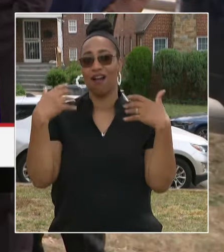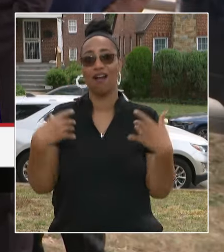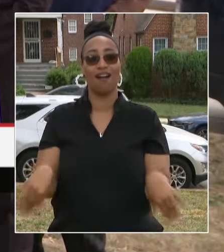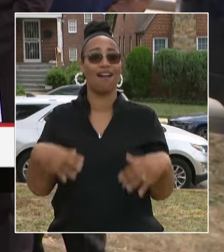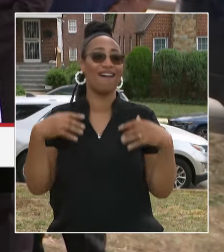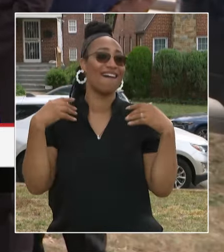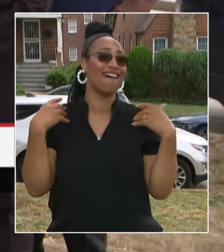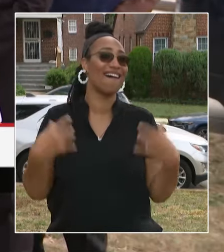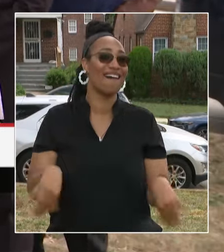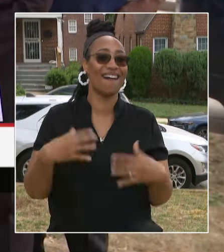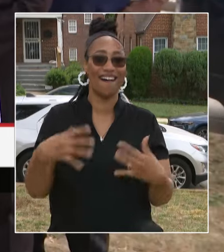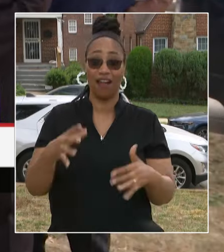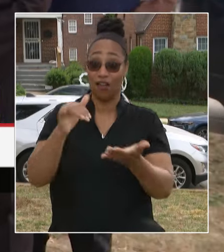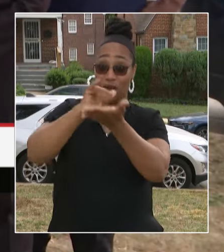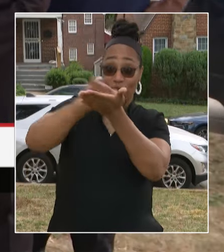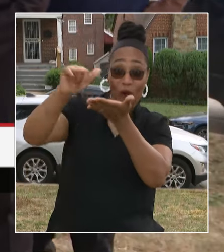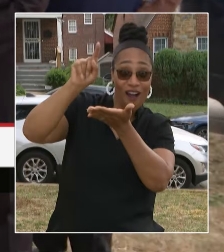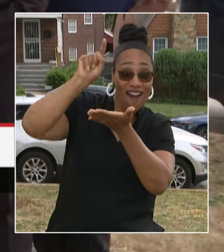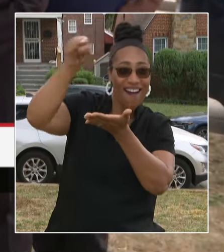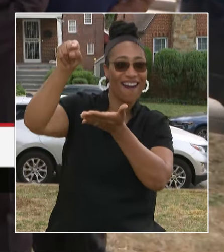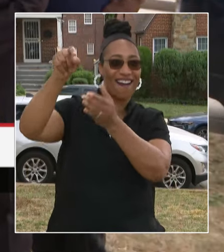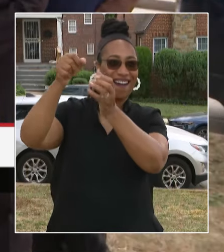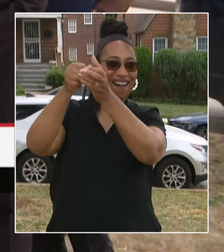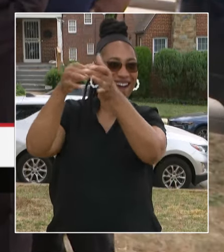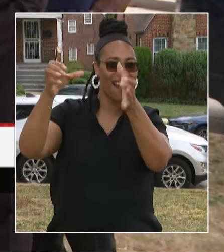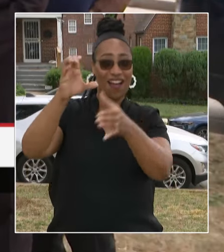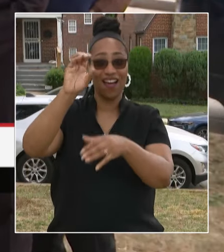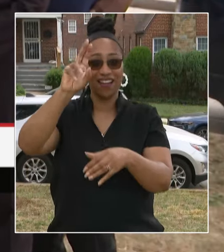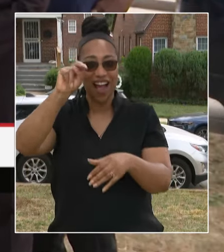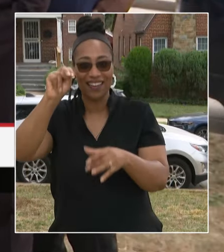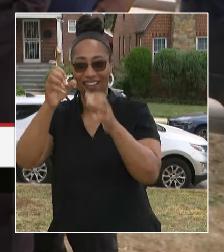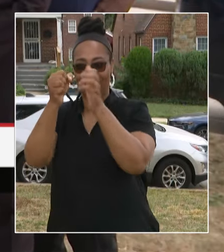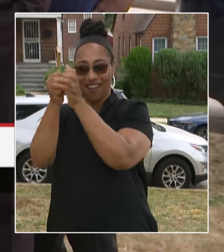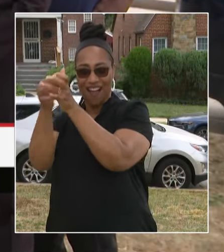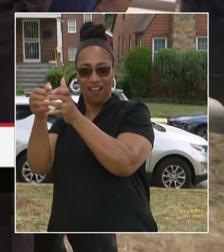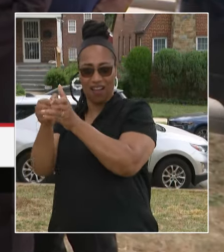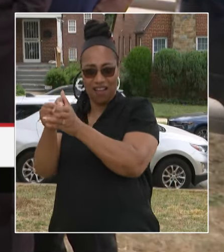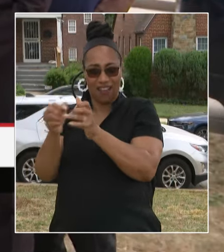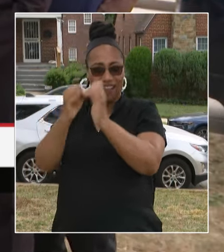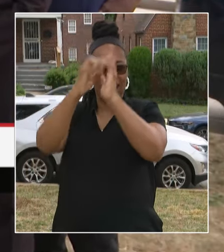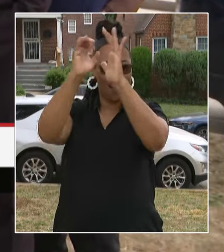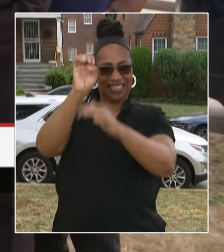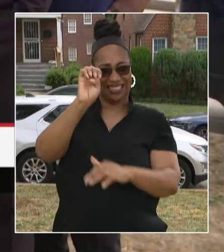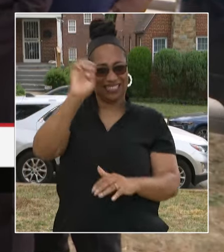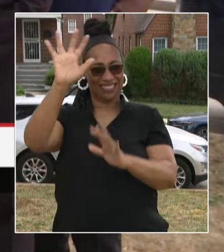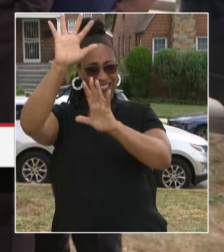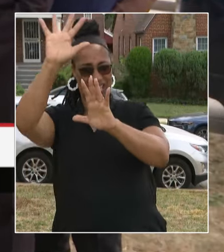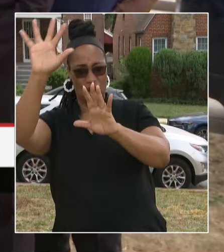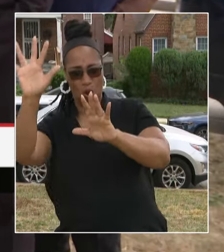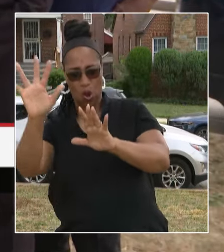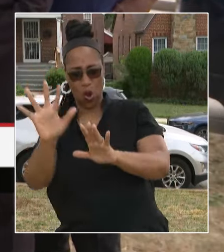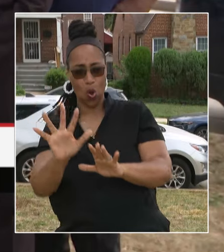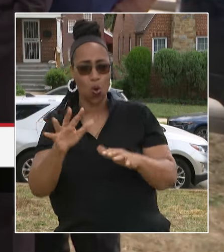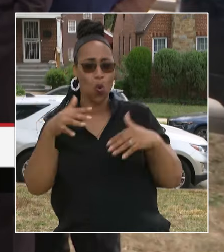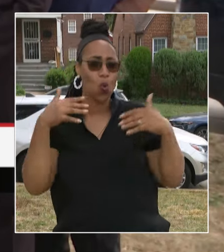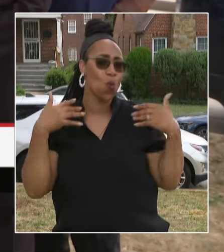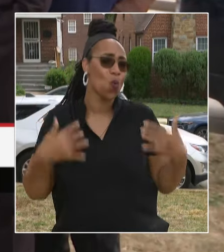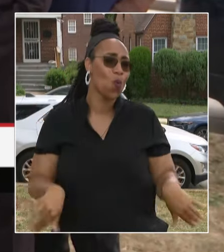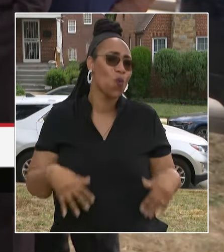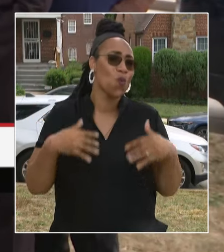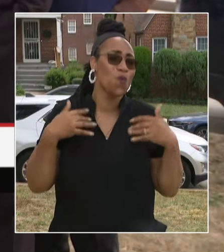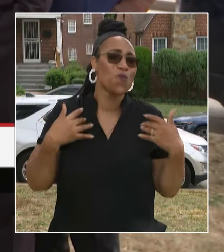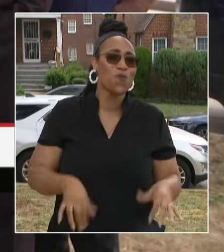into New York, up into Connecticut. And those individuals that you hear, some of them, that's our track getting into that area.